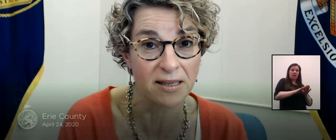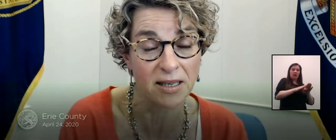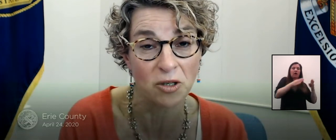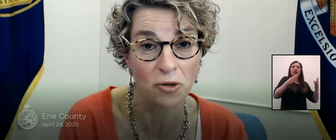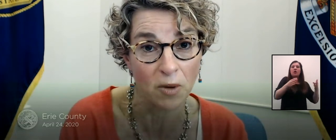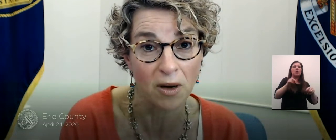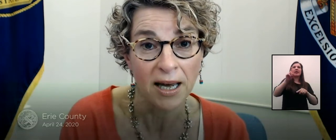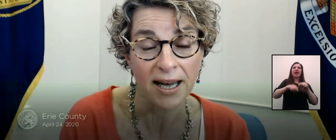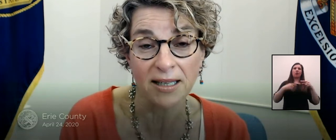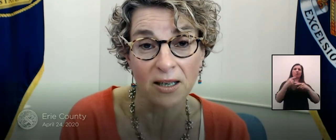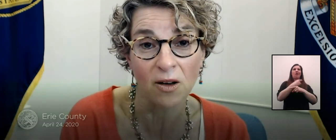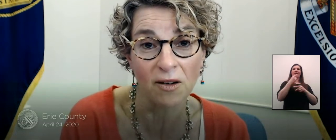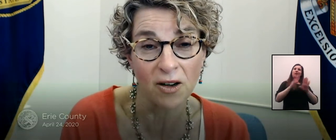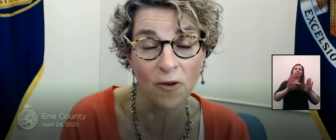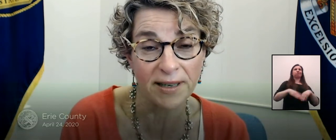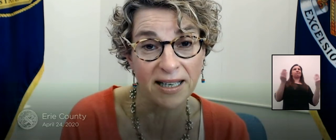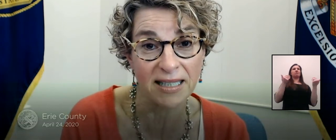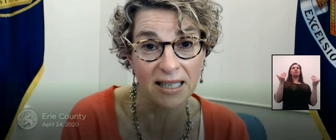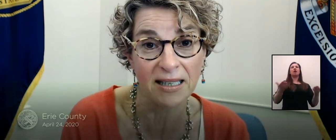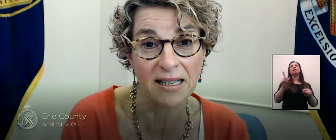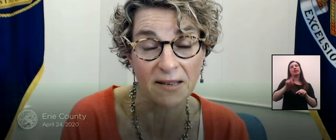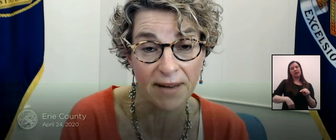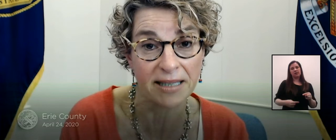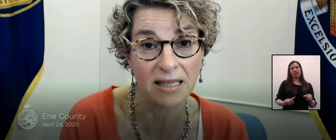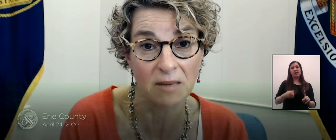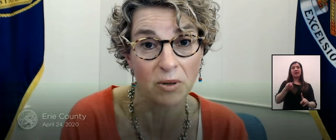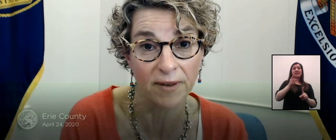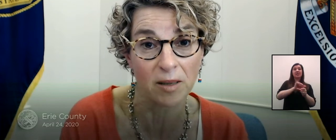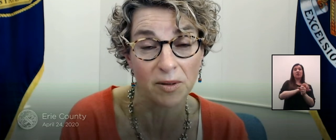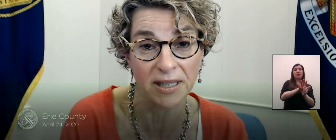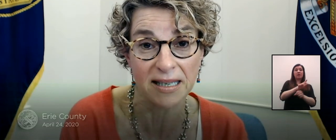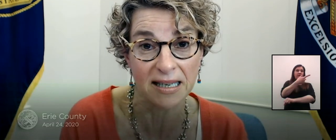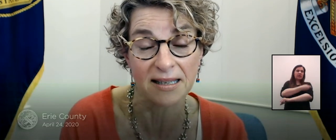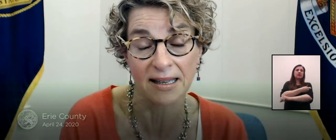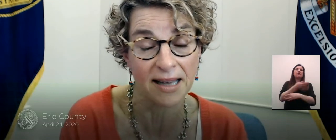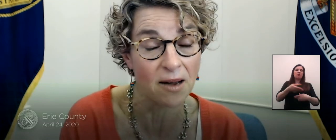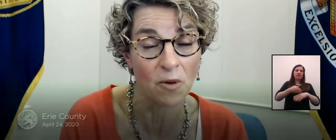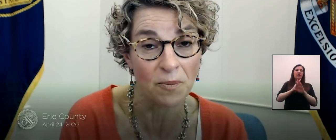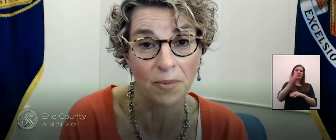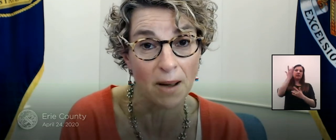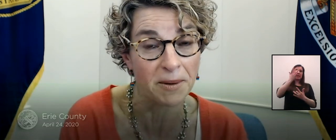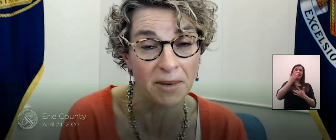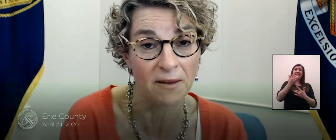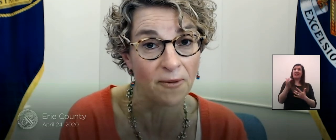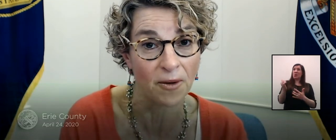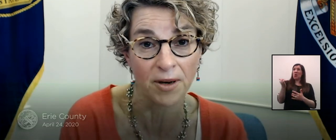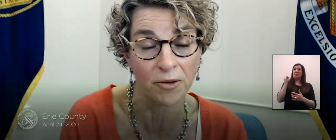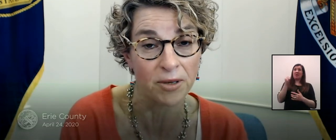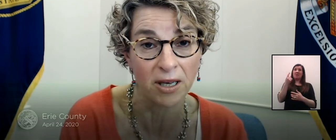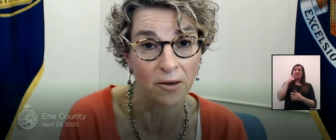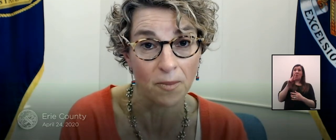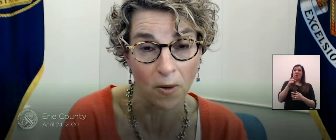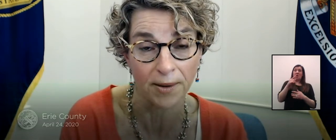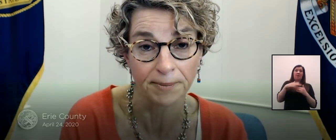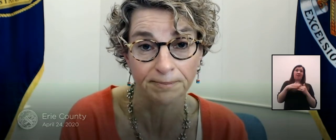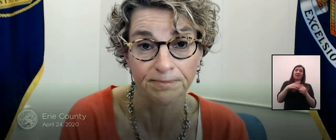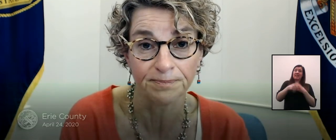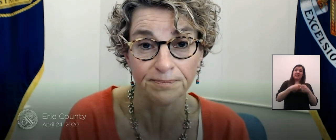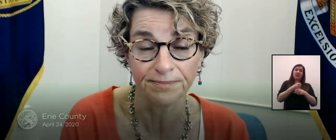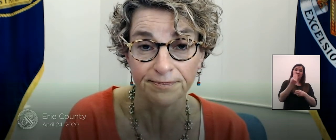to business as usual until COVID-19 is a vaccine preventable disease, and that won't probably be for another year or